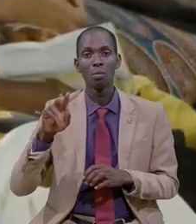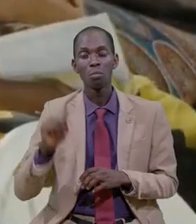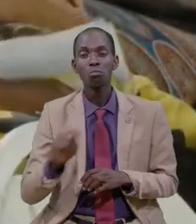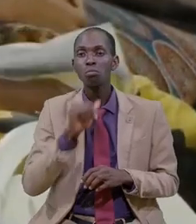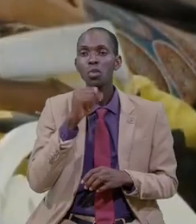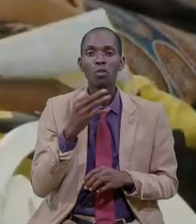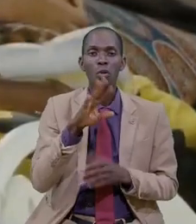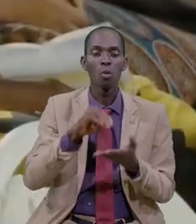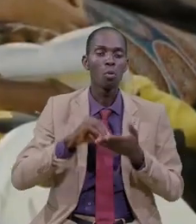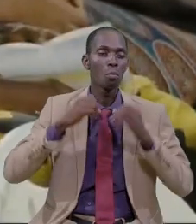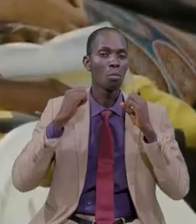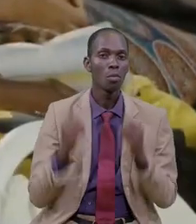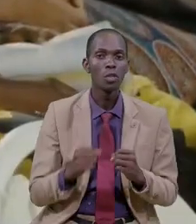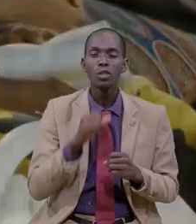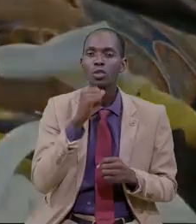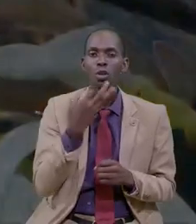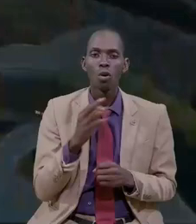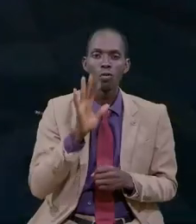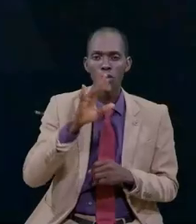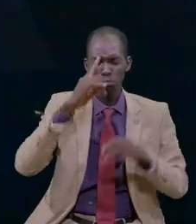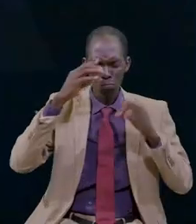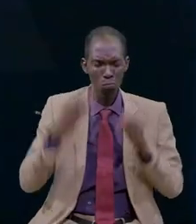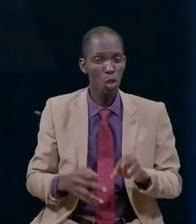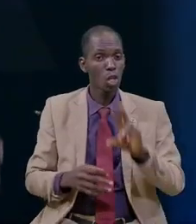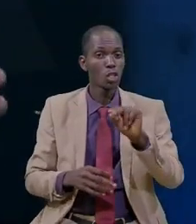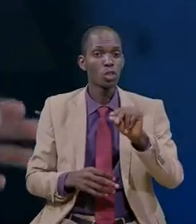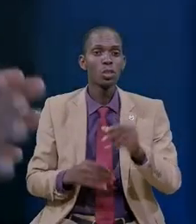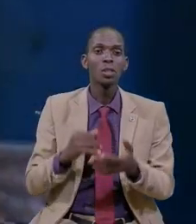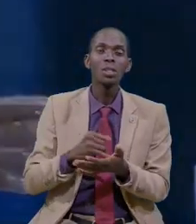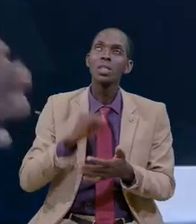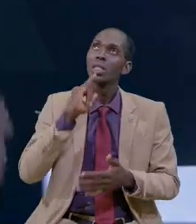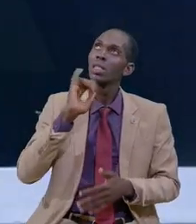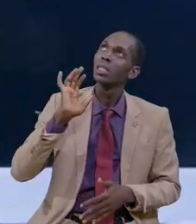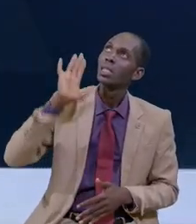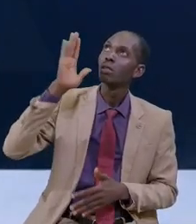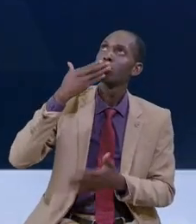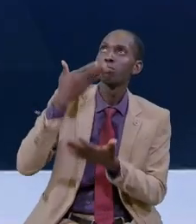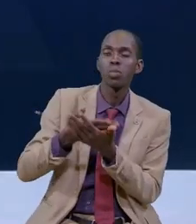of your determination. No, it's his goodness that brings the